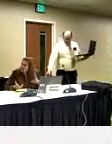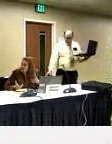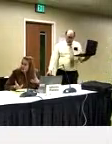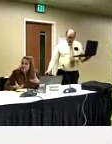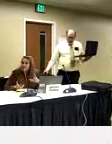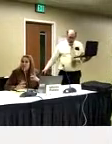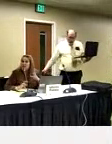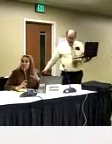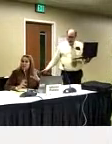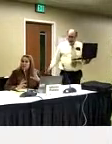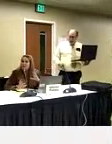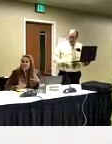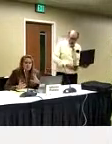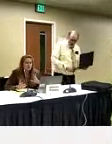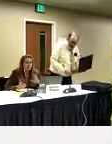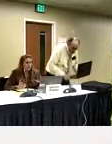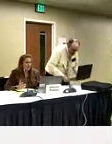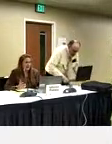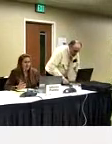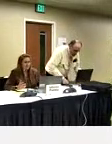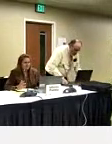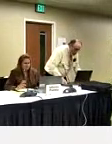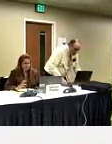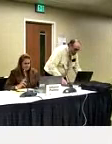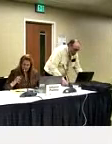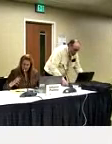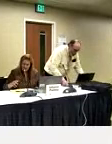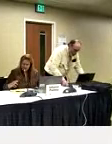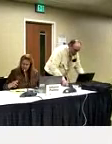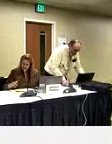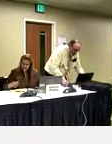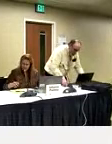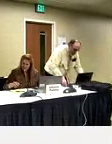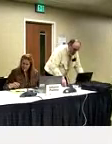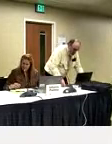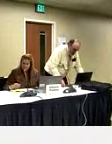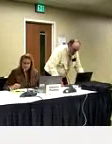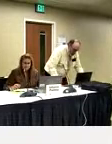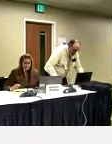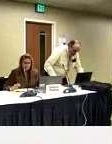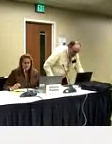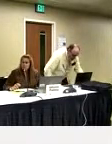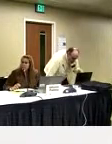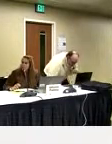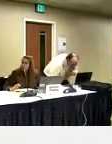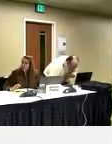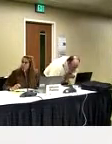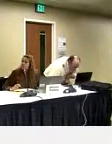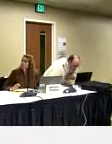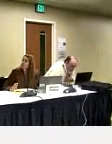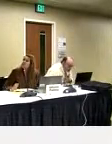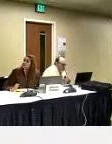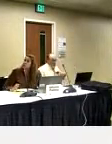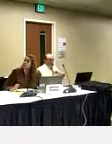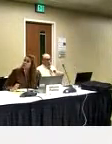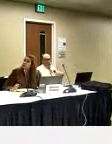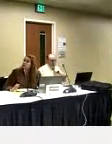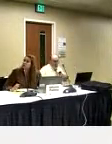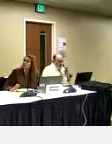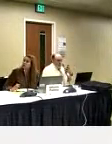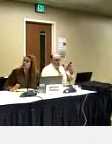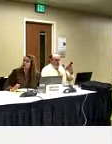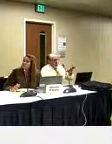bias is framed and and so again this would um this would be more in line with what commissioner